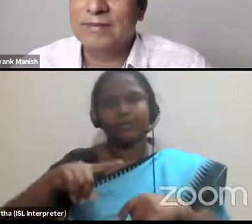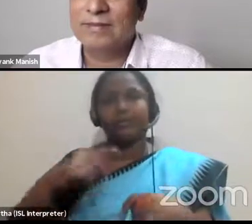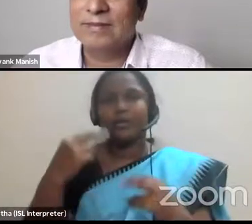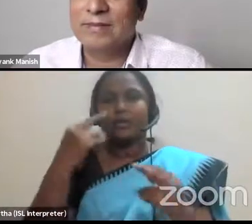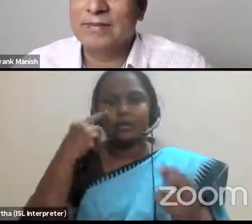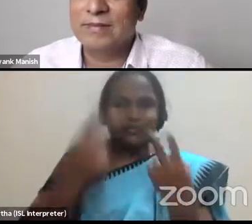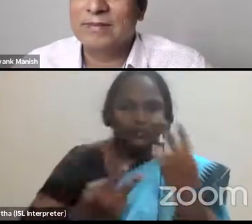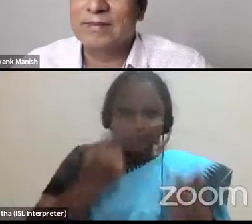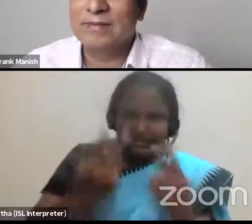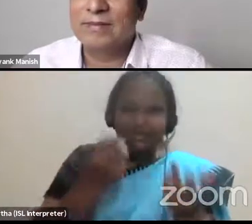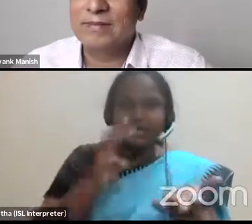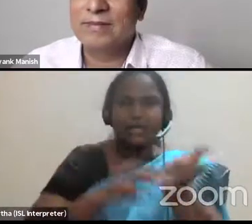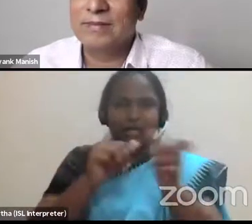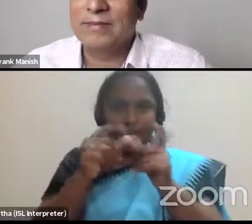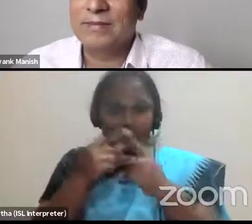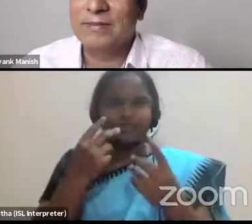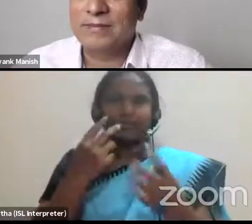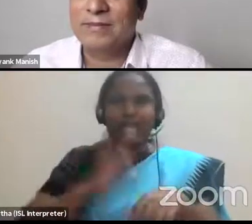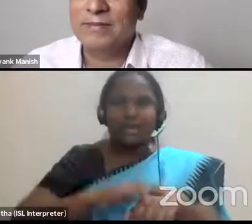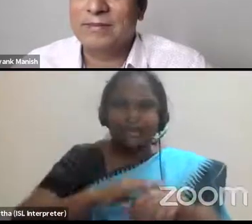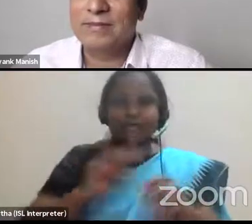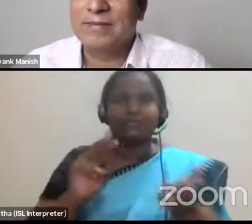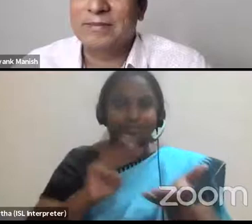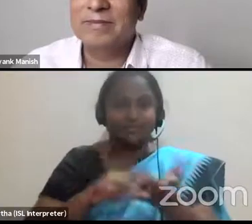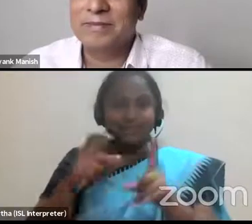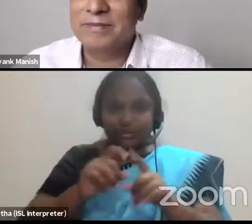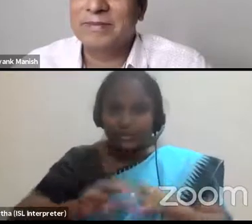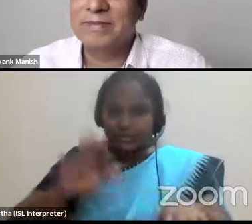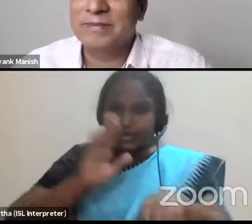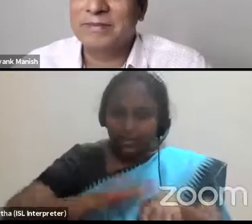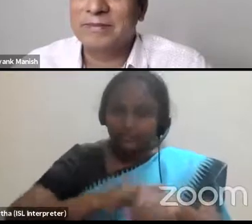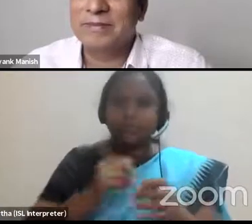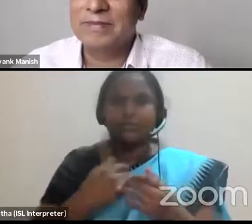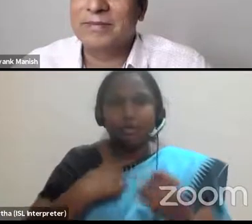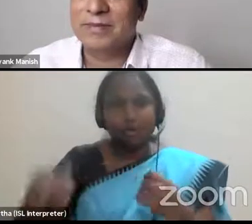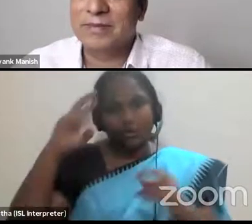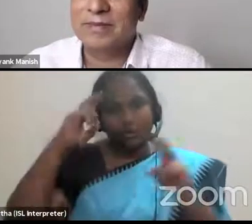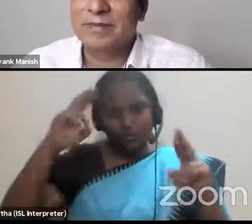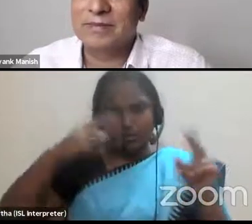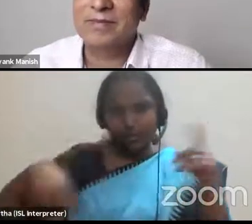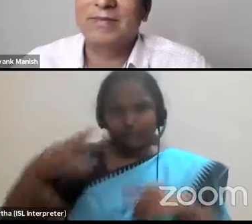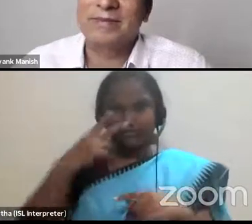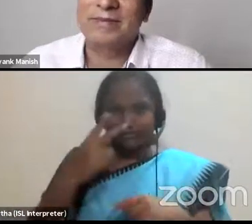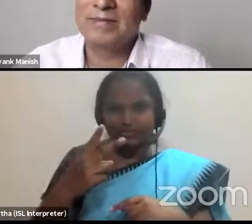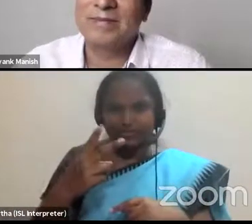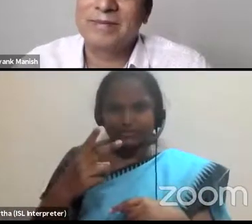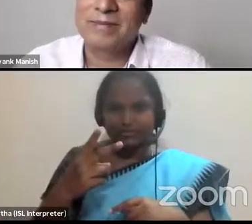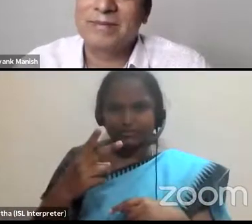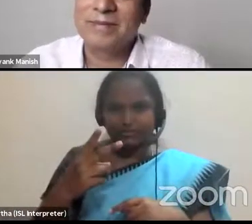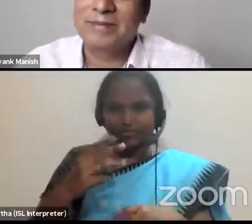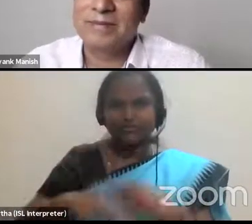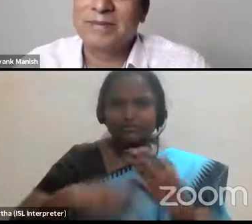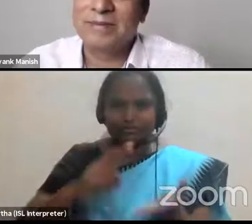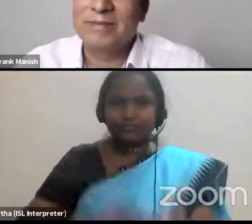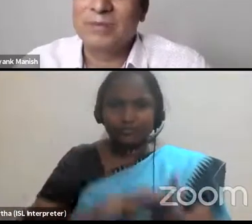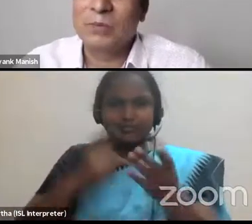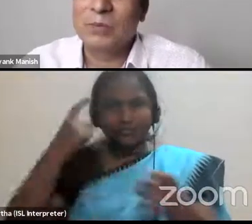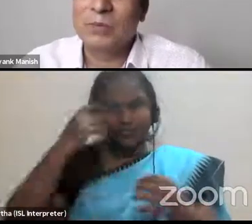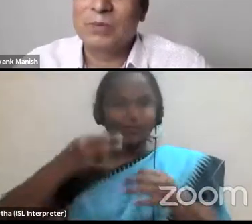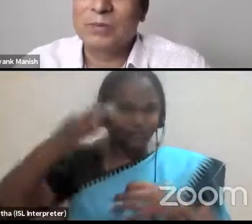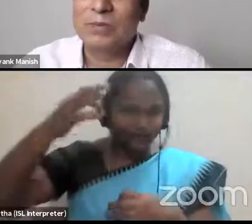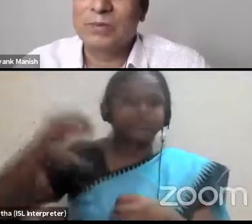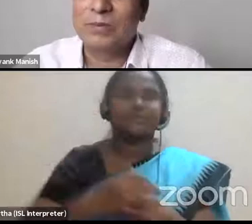MAP website to experience this digital experience. And I hope we'll see you at MAP in the not so distant